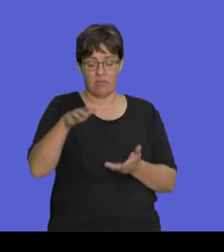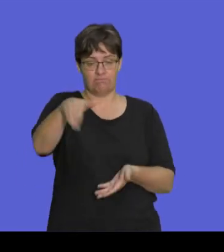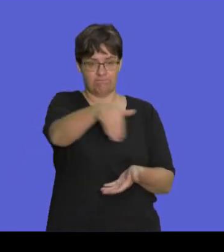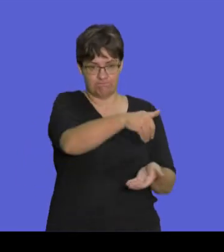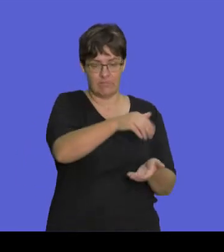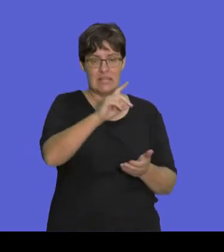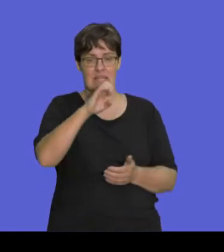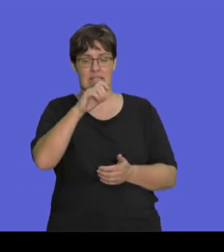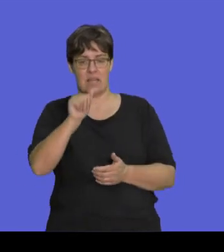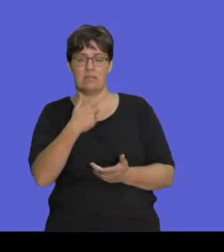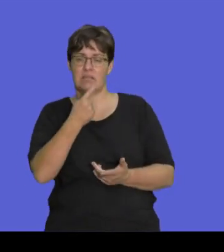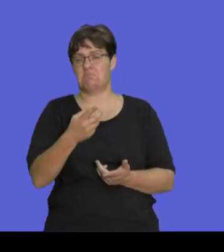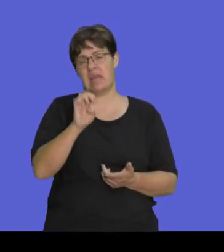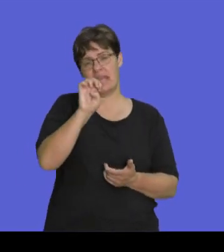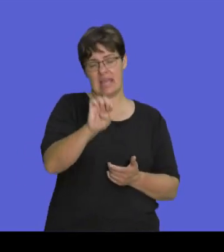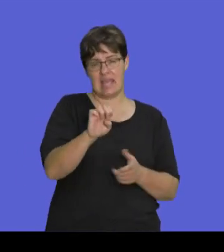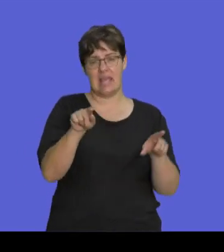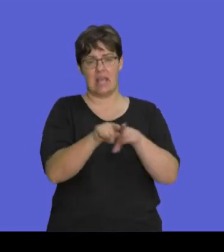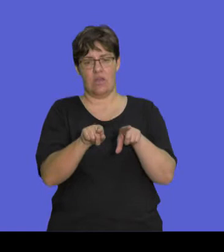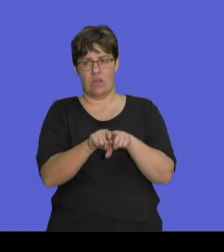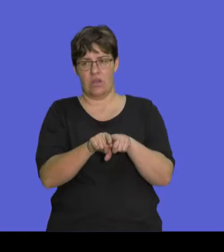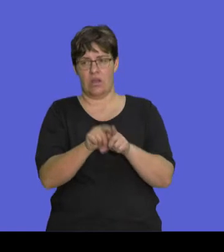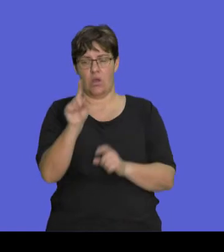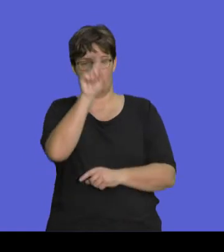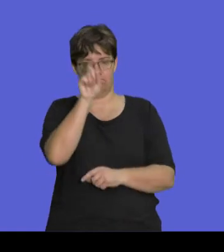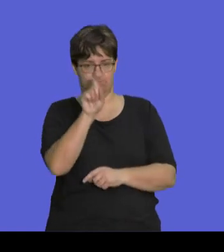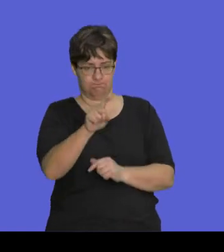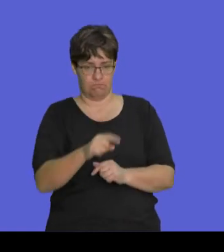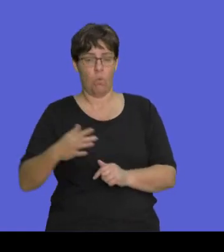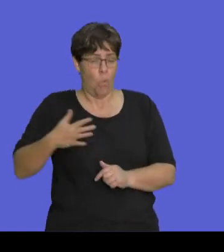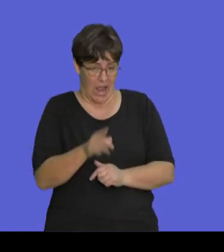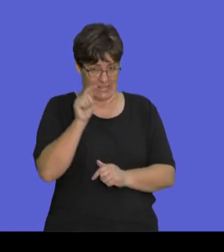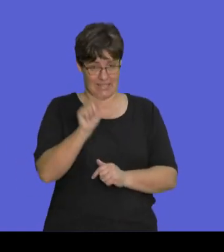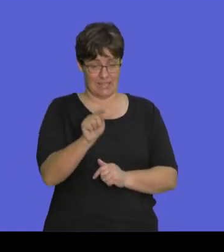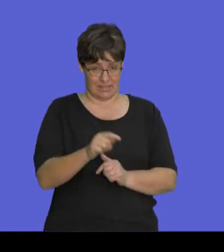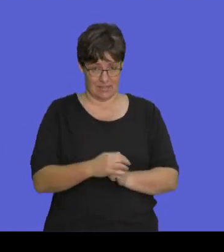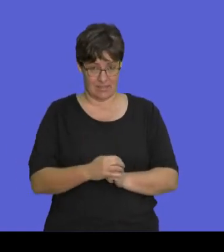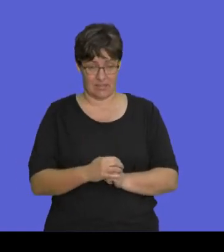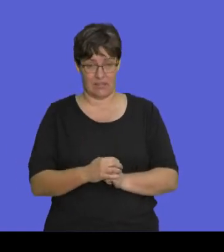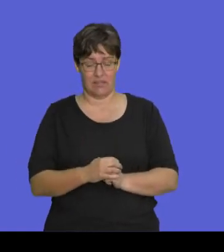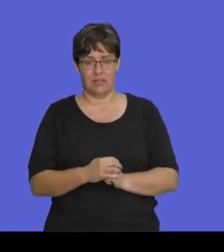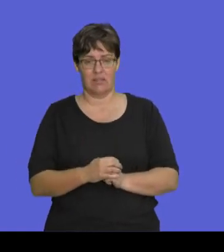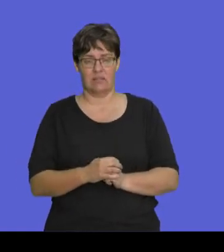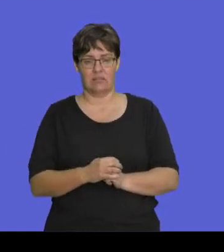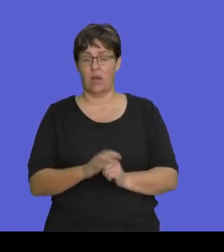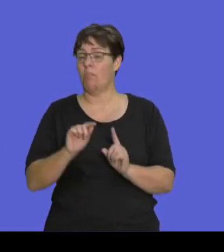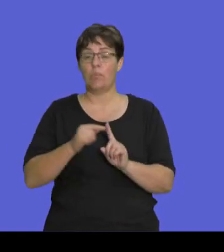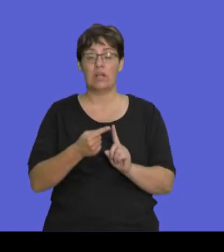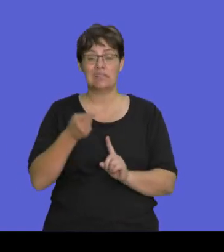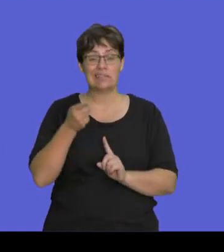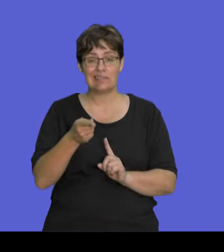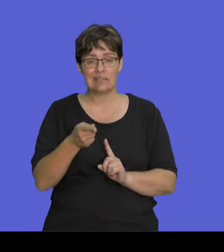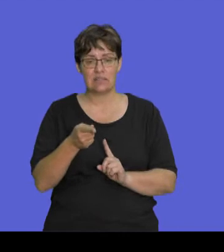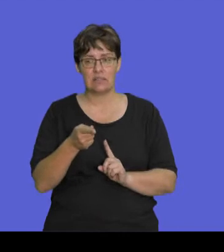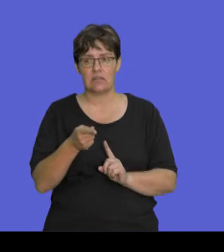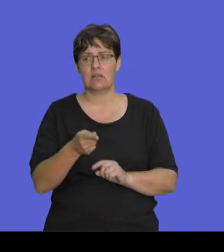data, we'll say E is equals to a question mark. This is what we want at the end of the day. Now, it's at a point that is